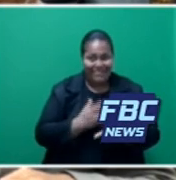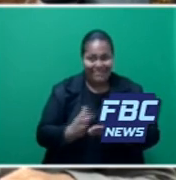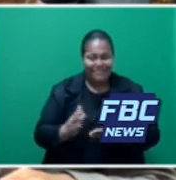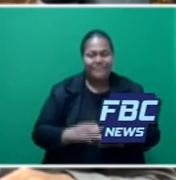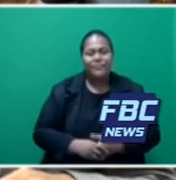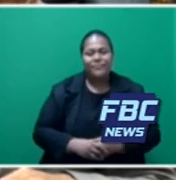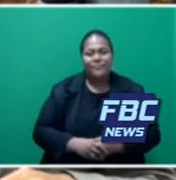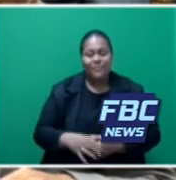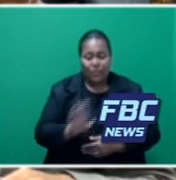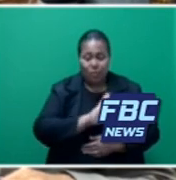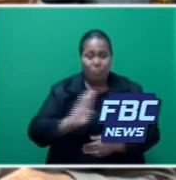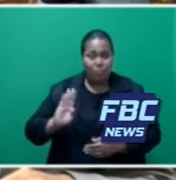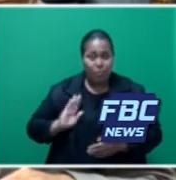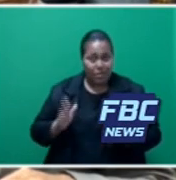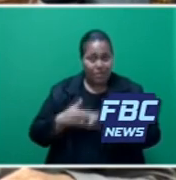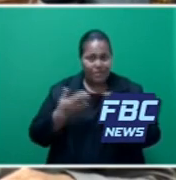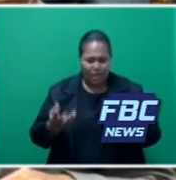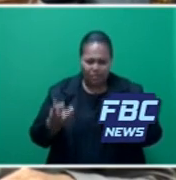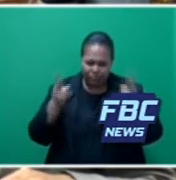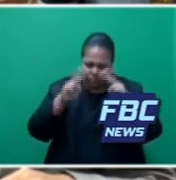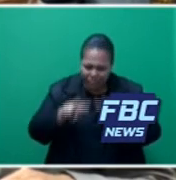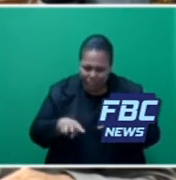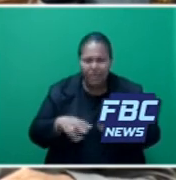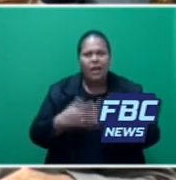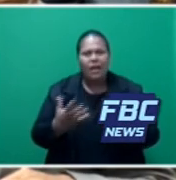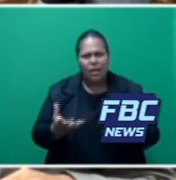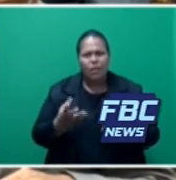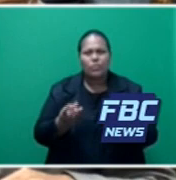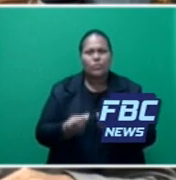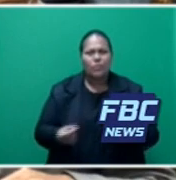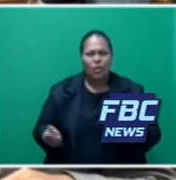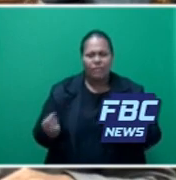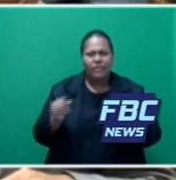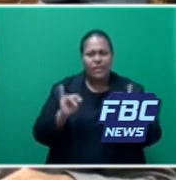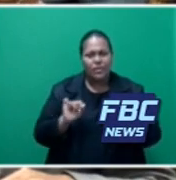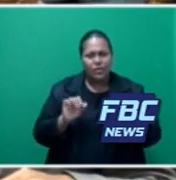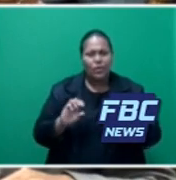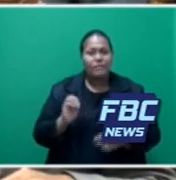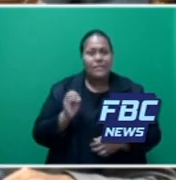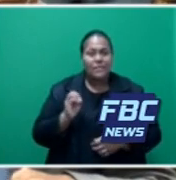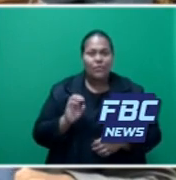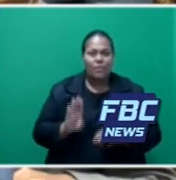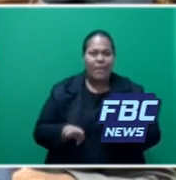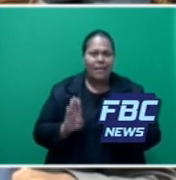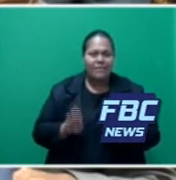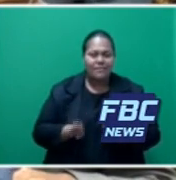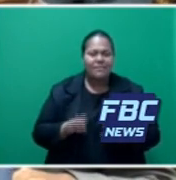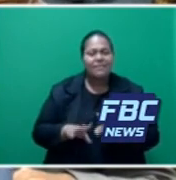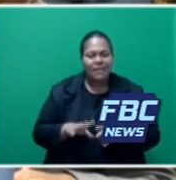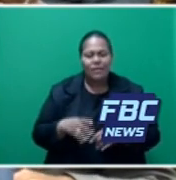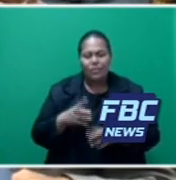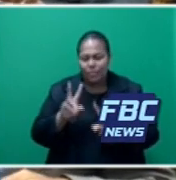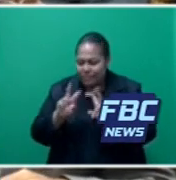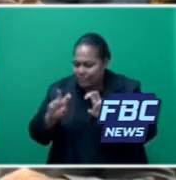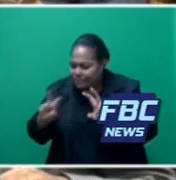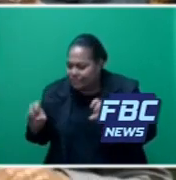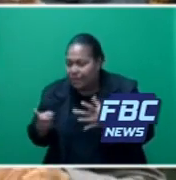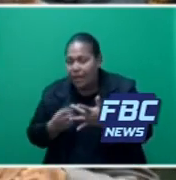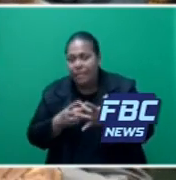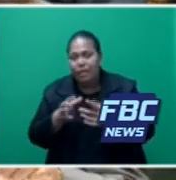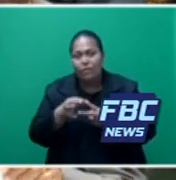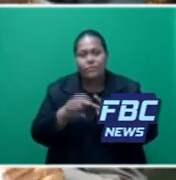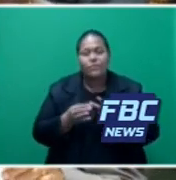FNPF board is currently looking at related policy intervention to address the issue of zero balance, and will explore options that will allow the fund to,